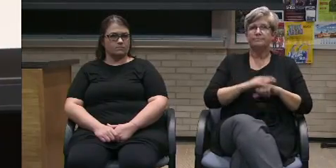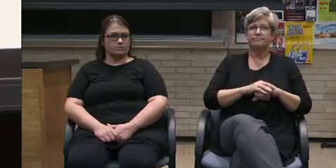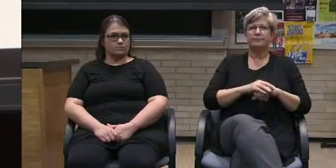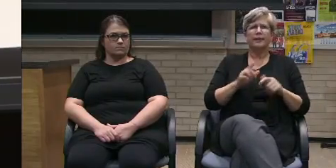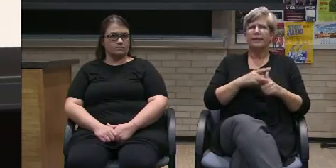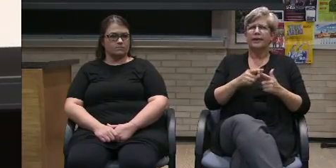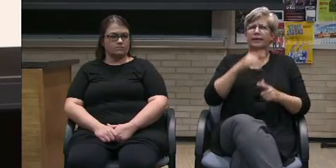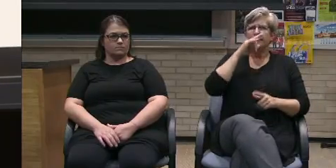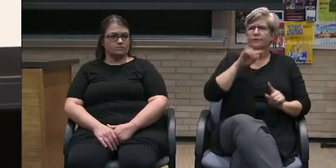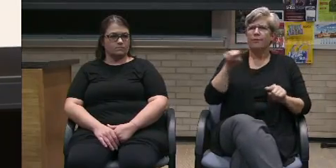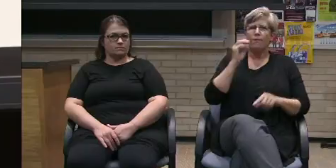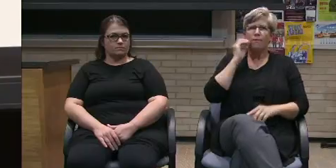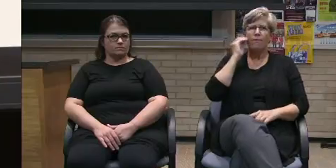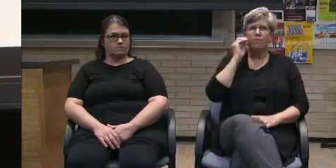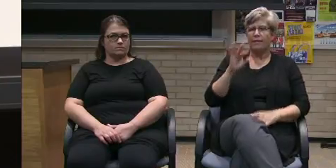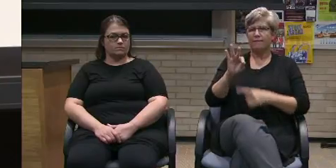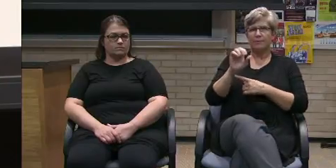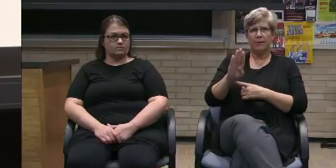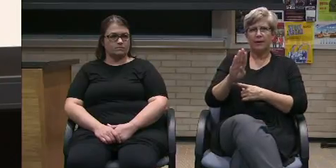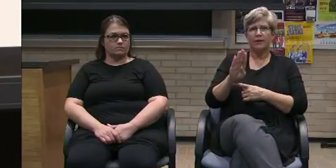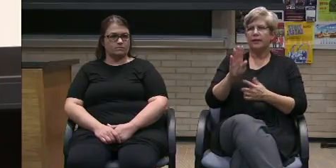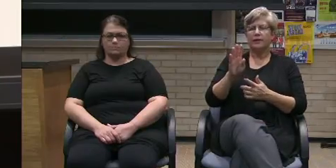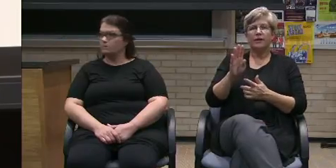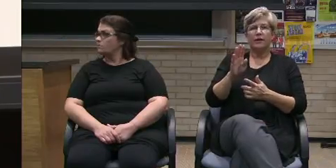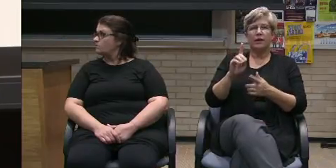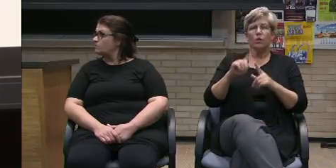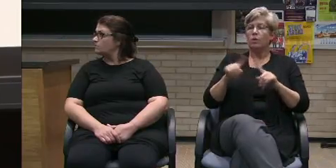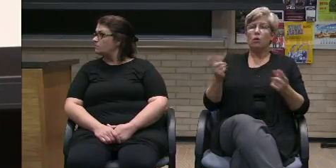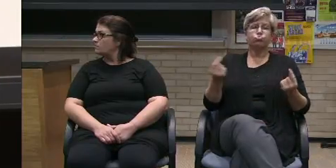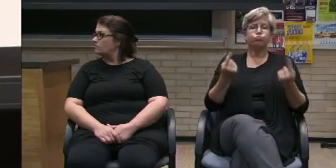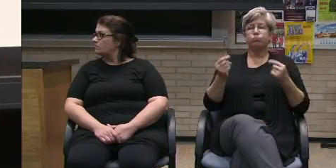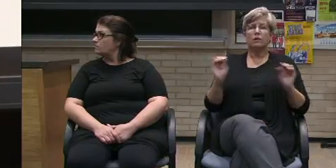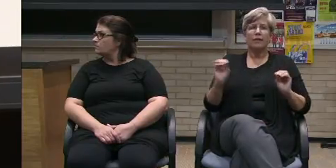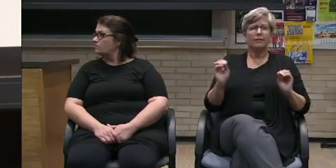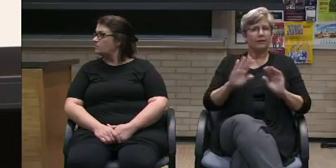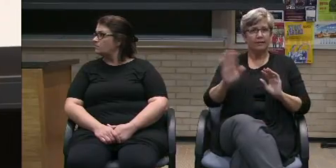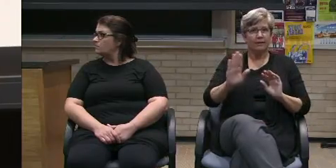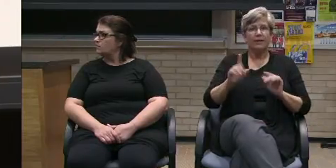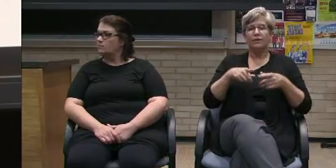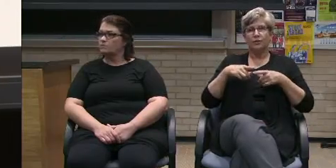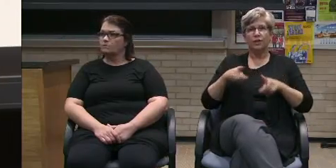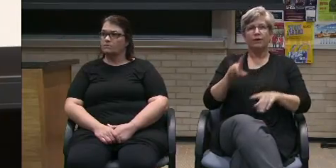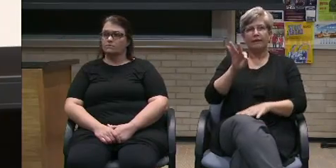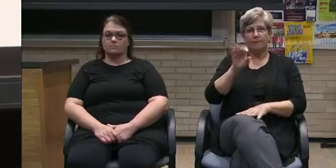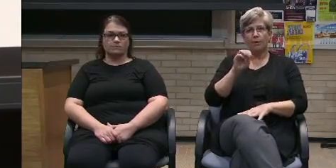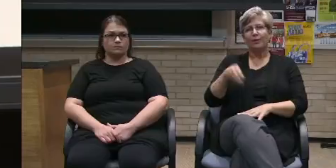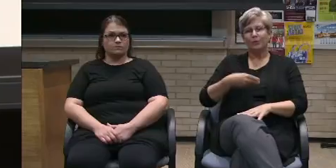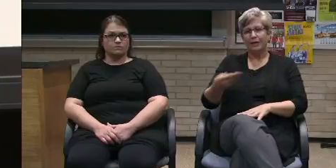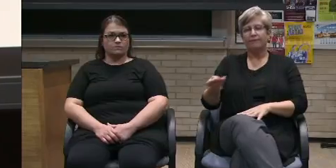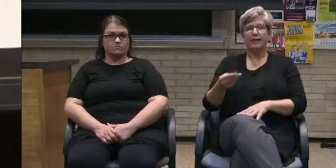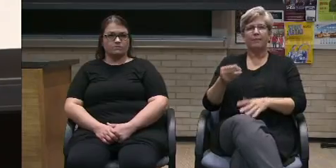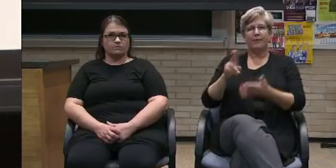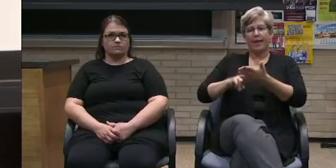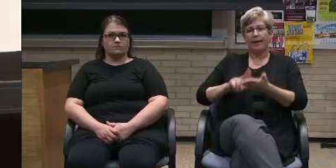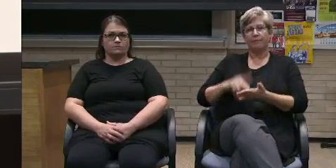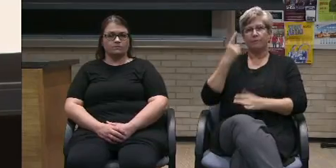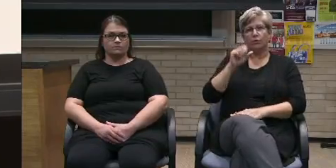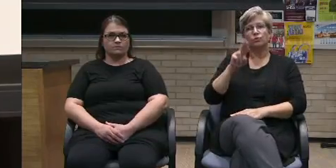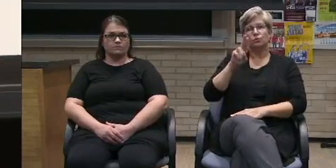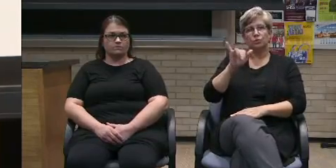or winter break in February without a SUNY app completed? Can we make that, get that completed? Now, for the state